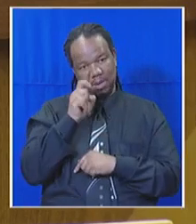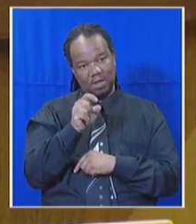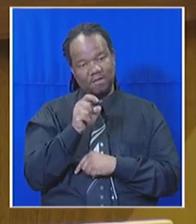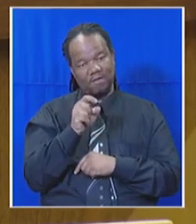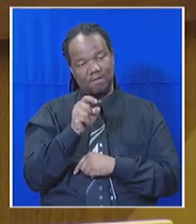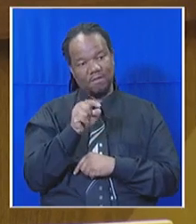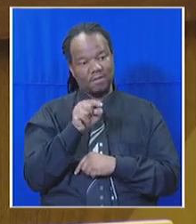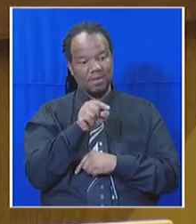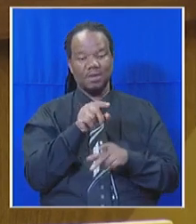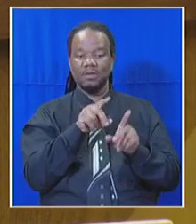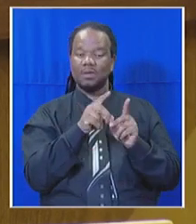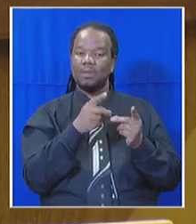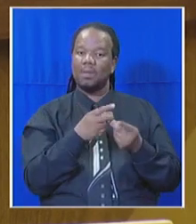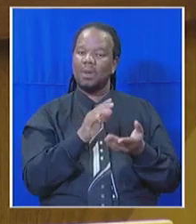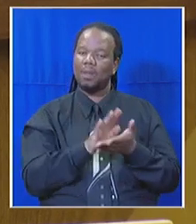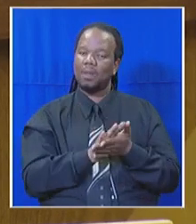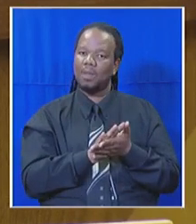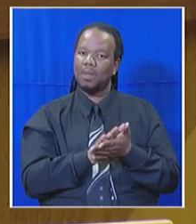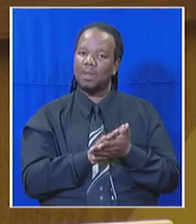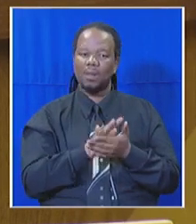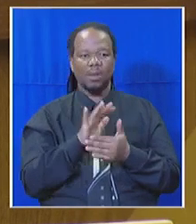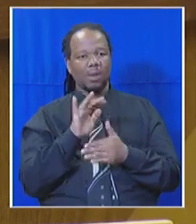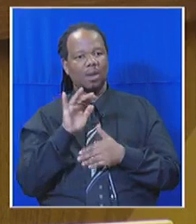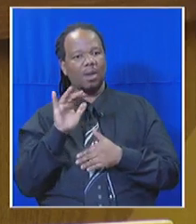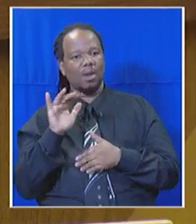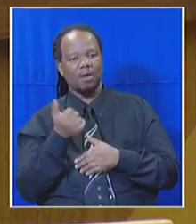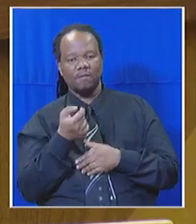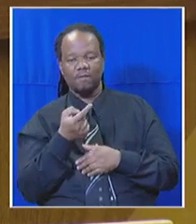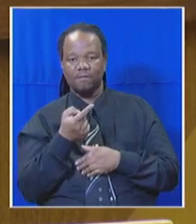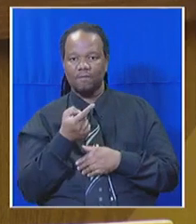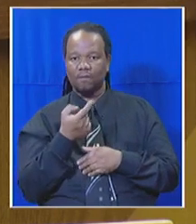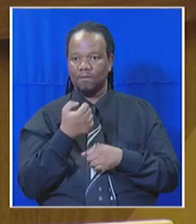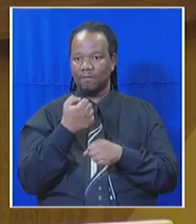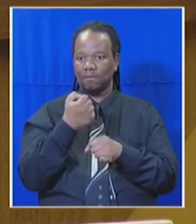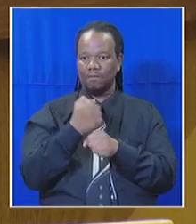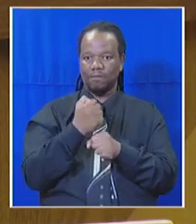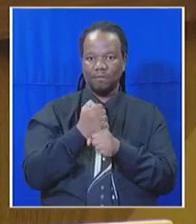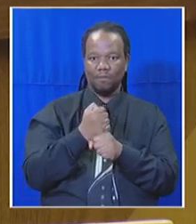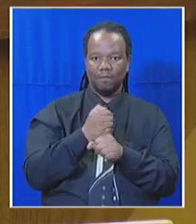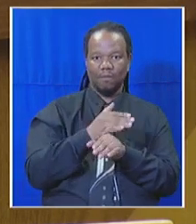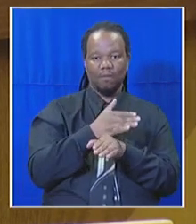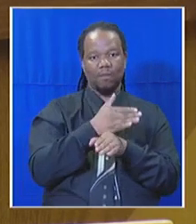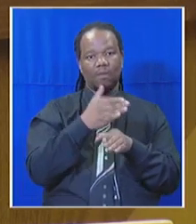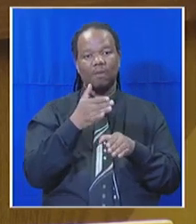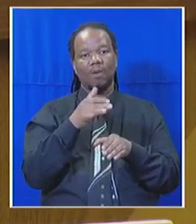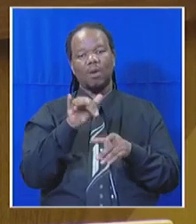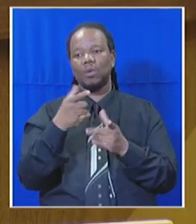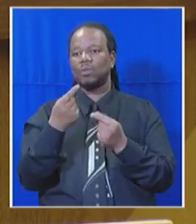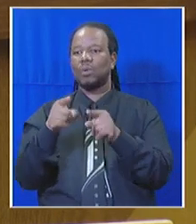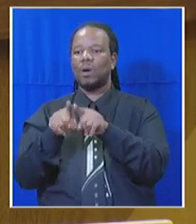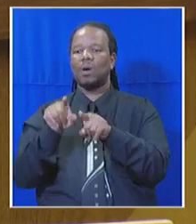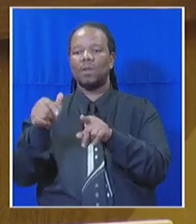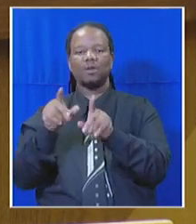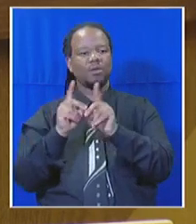itself handing over tasks that are fairly spread around 3 of its sister departments. And